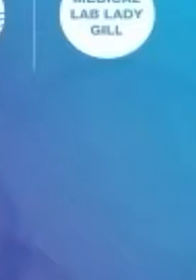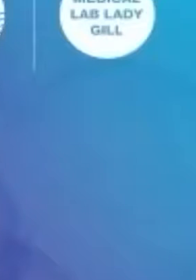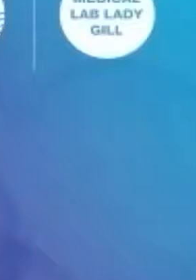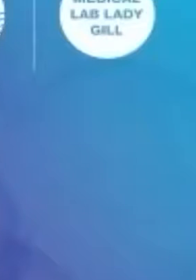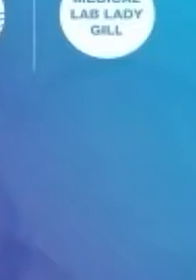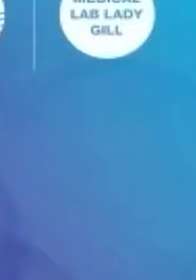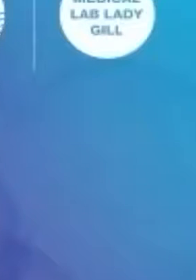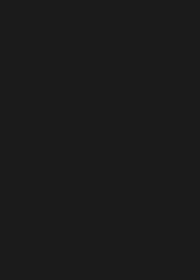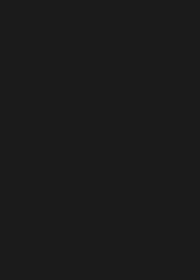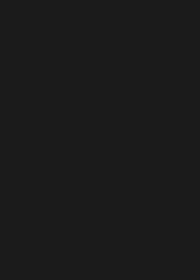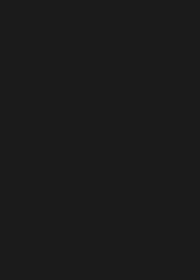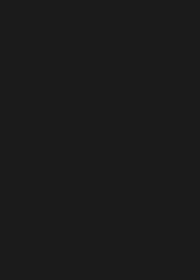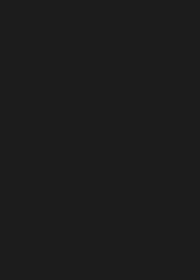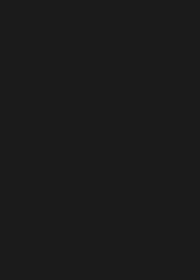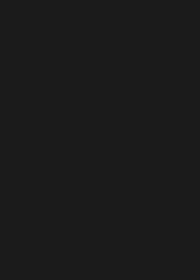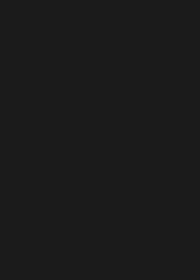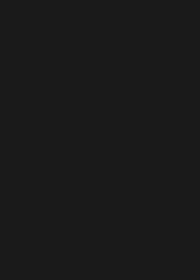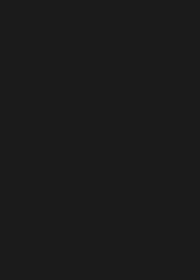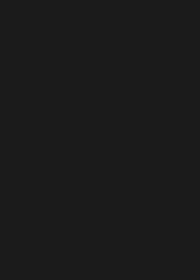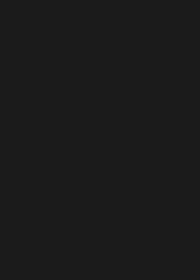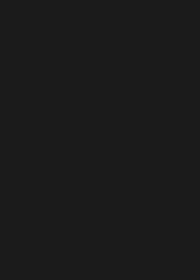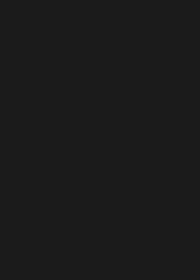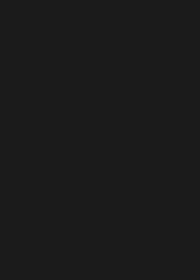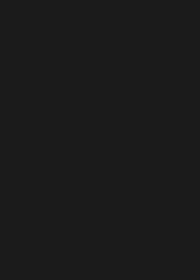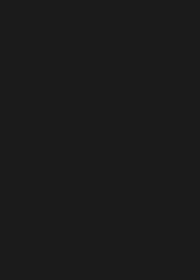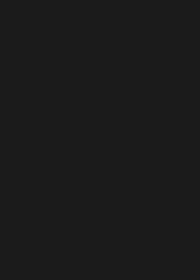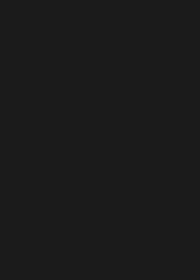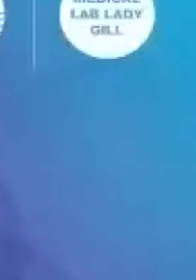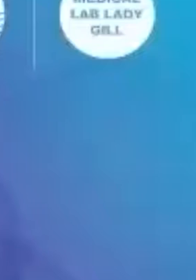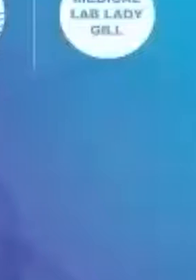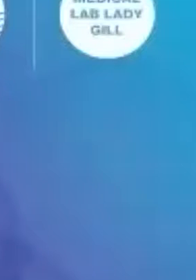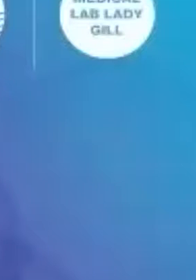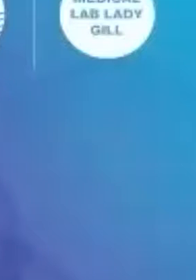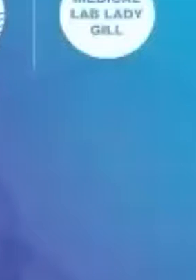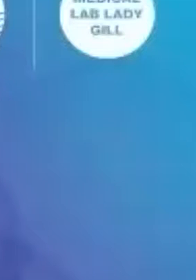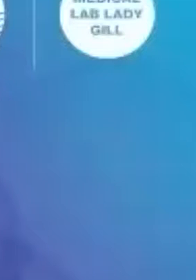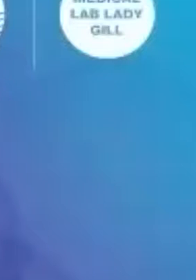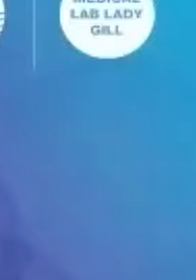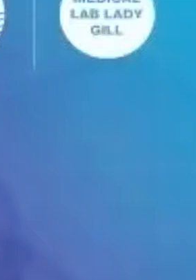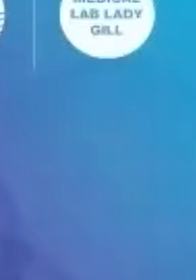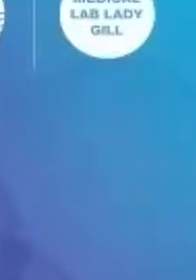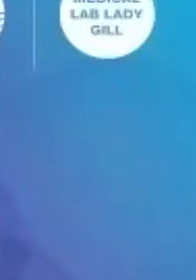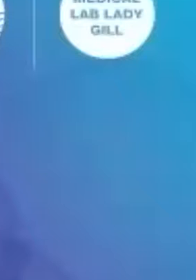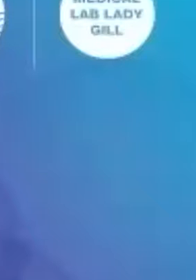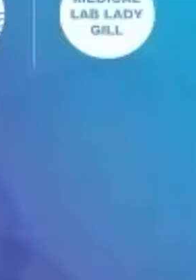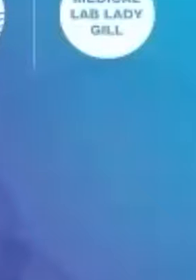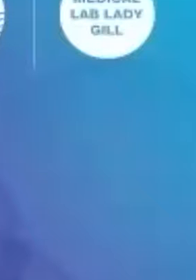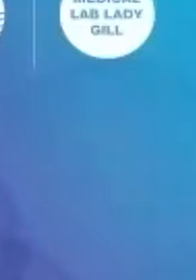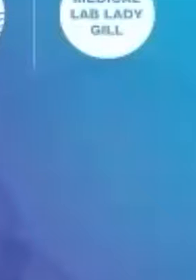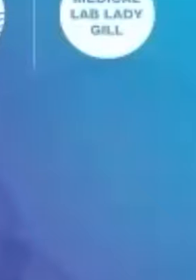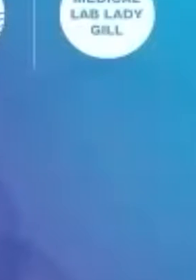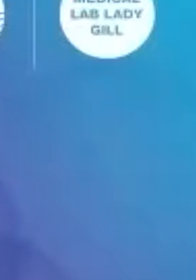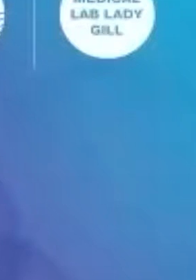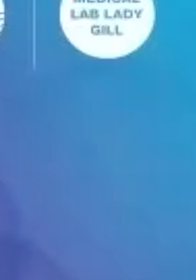are doing the doctorate DCL, in laboratory science. And I'm like, what are you doing? So